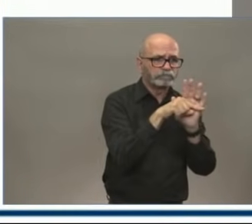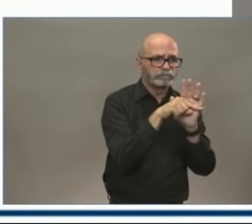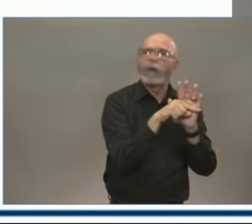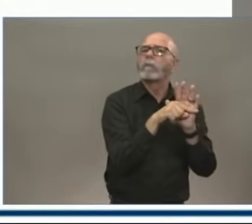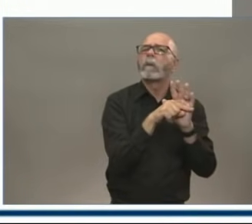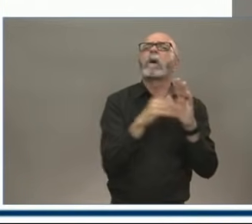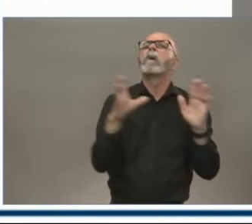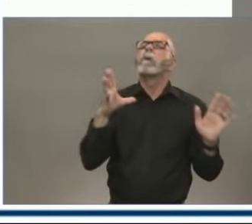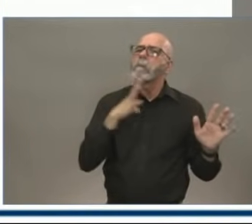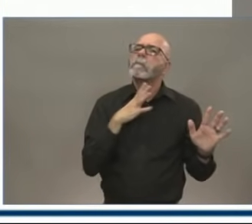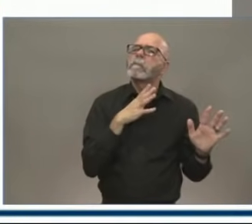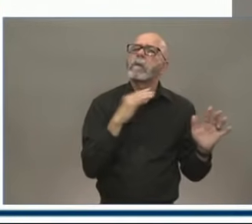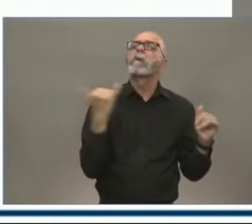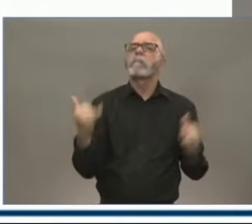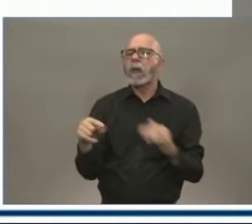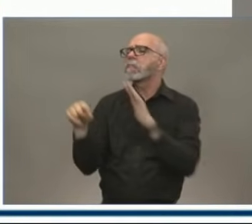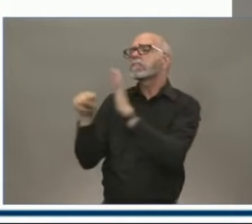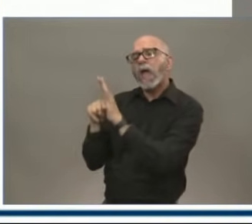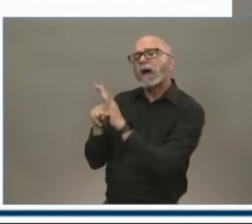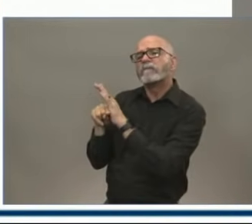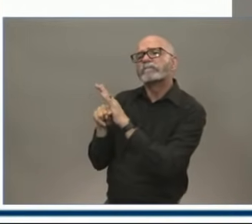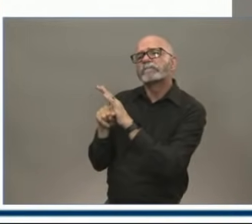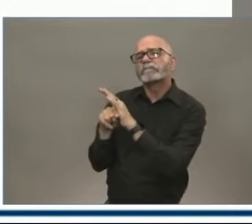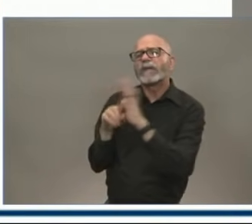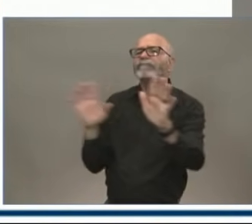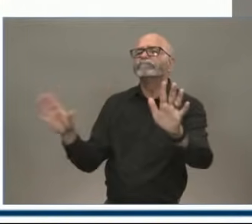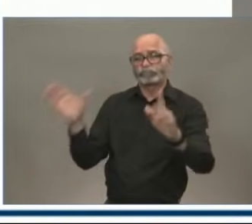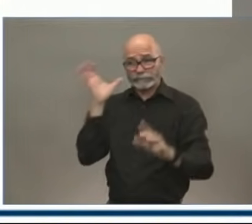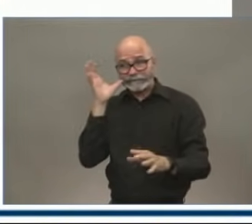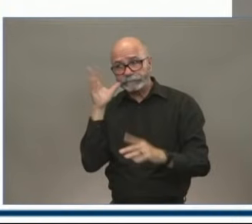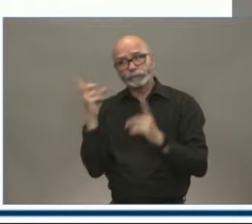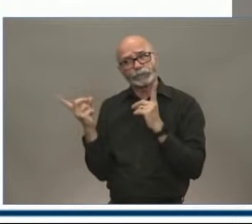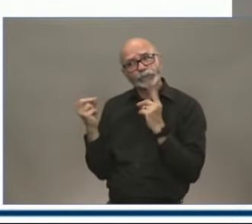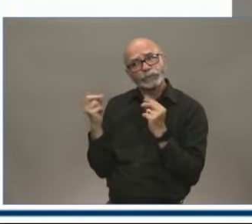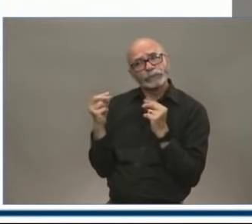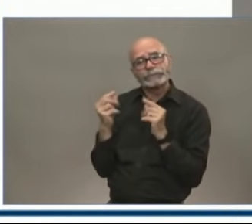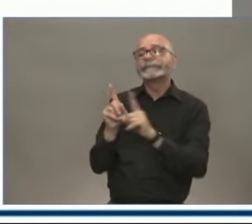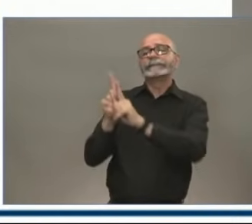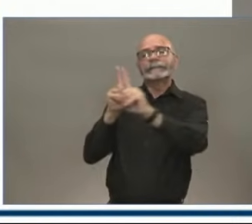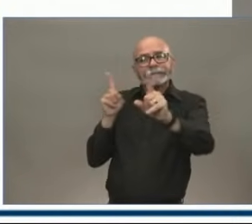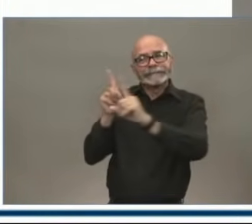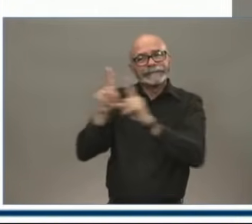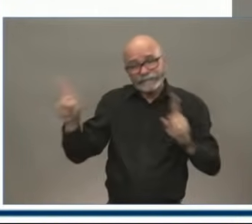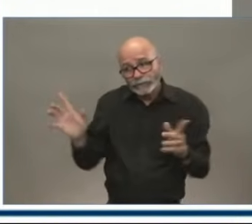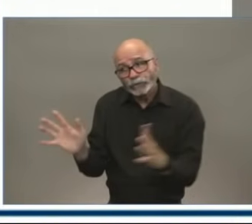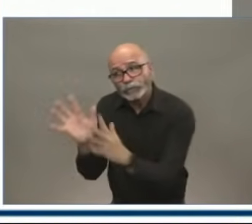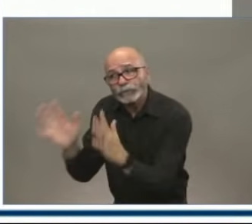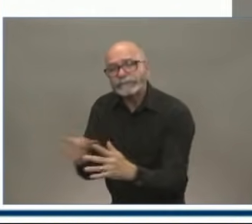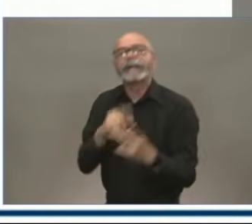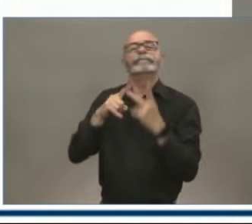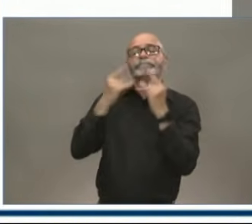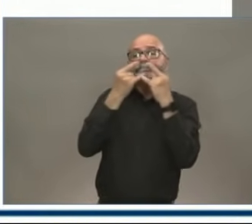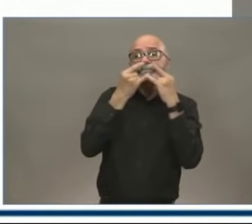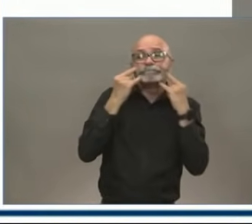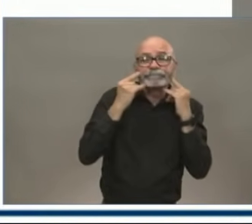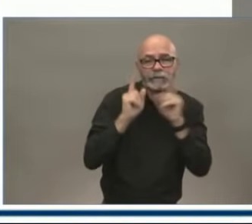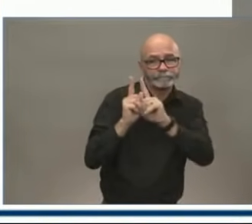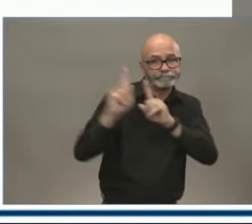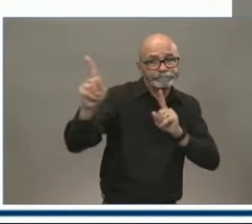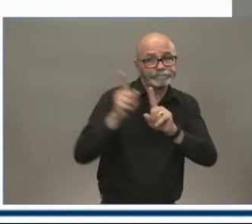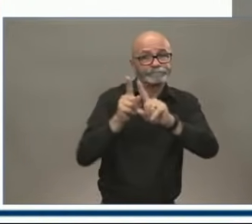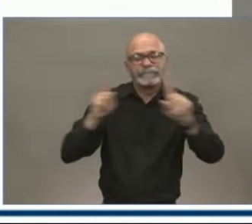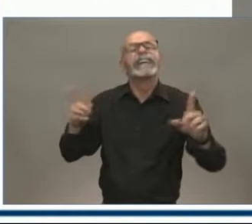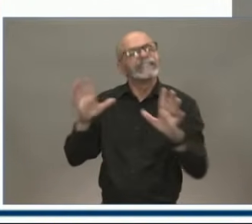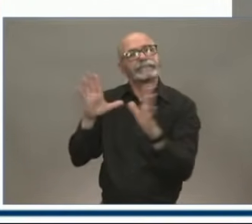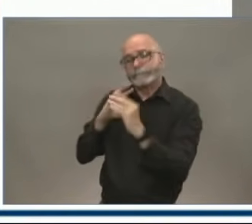follow all of the COVID protocols, and if they're in one of the groups that actually have